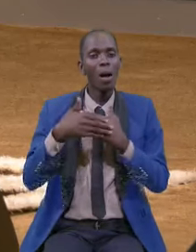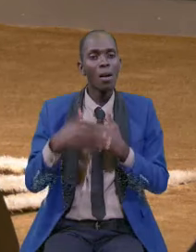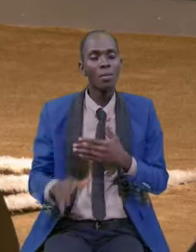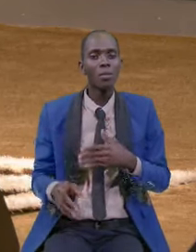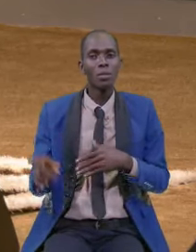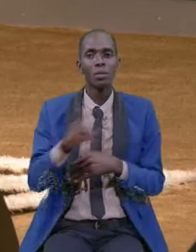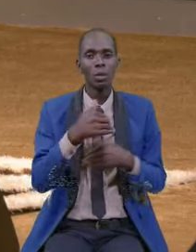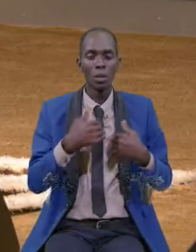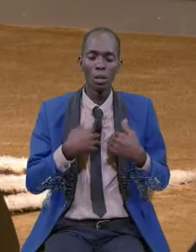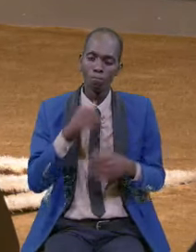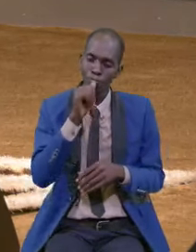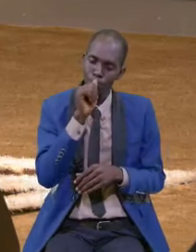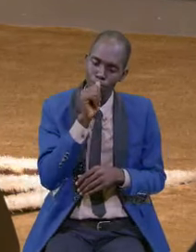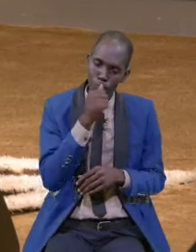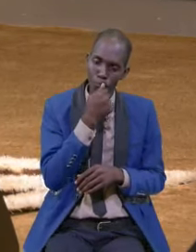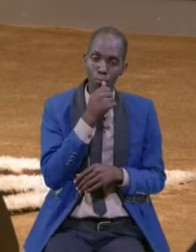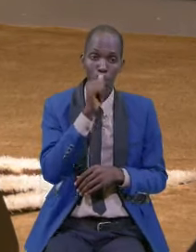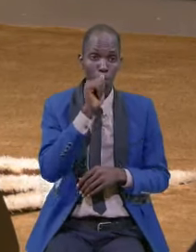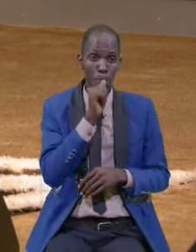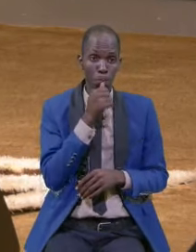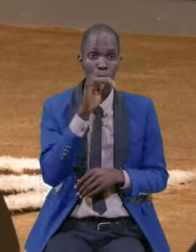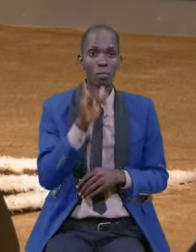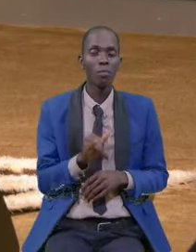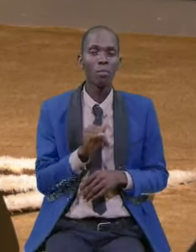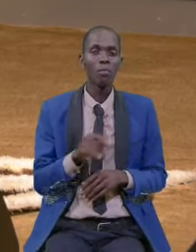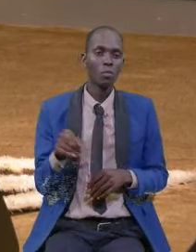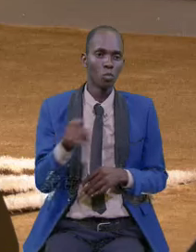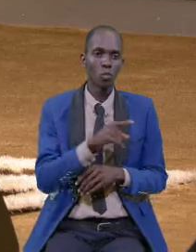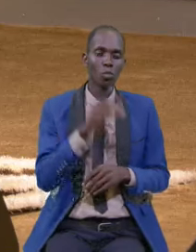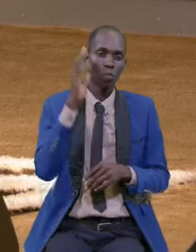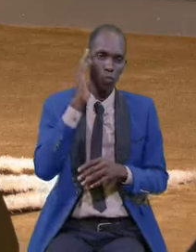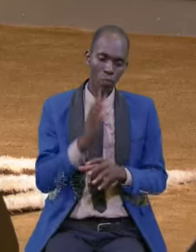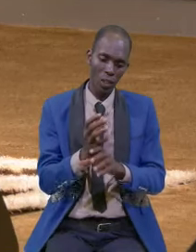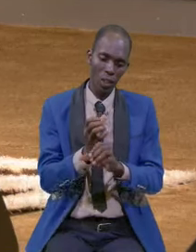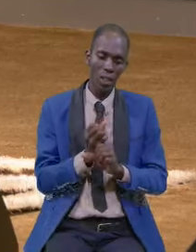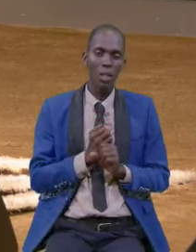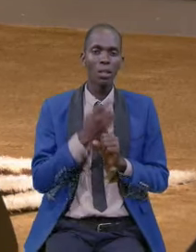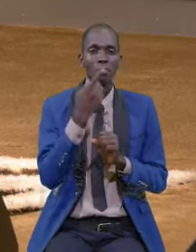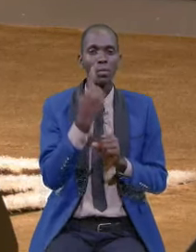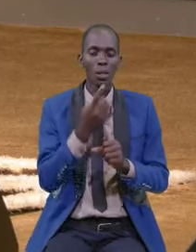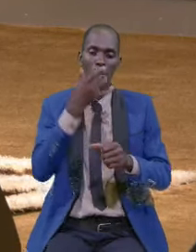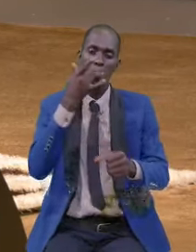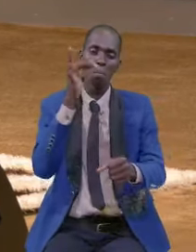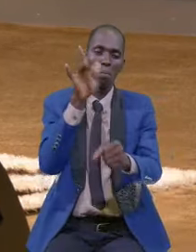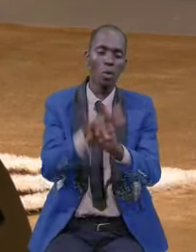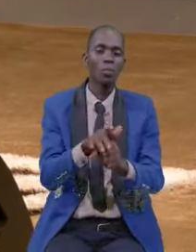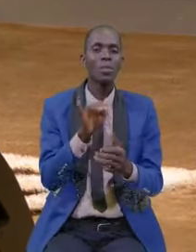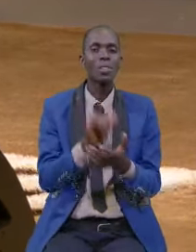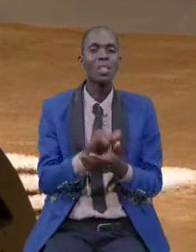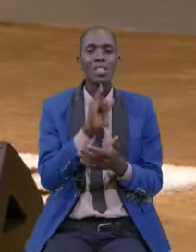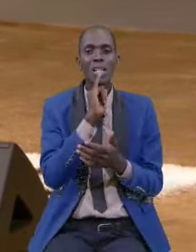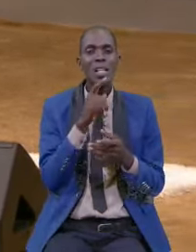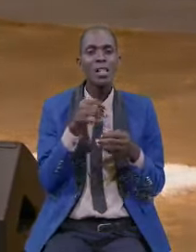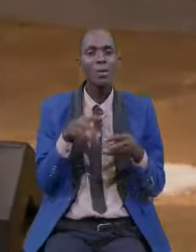endured patiently, he obtained the promise. That the way to wait for